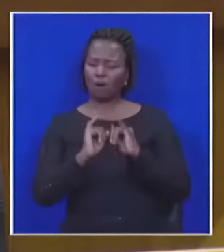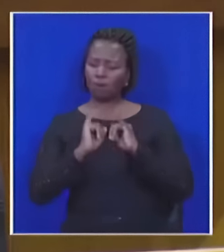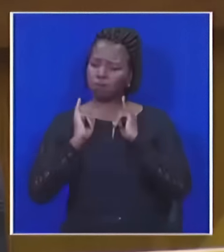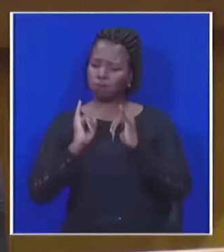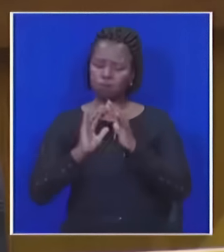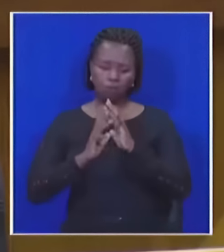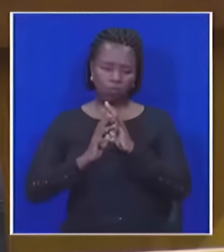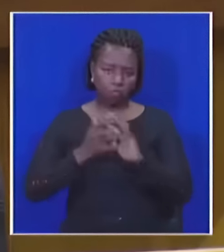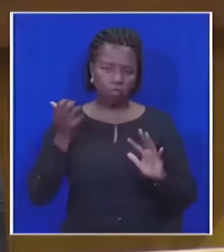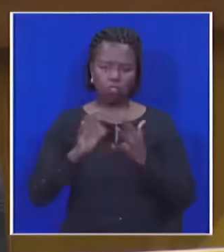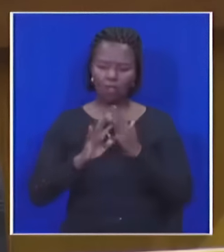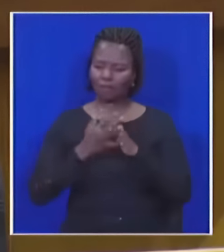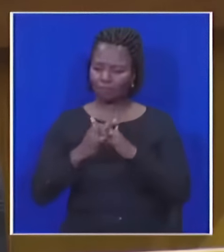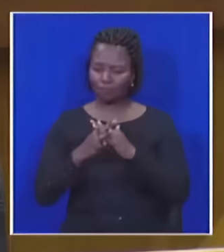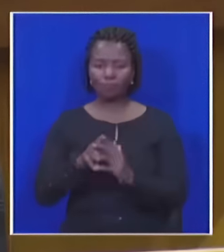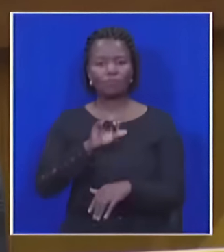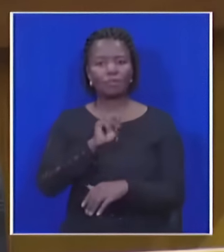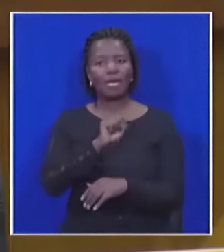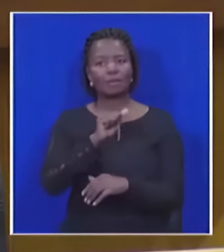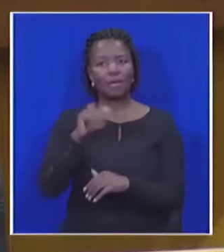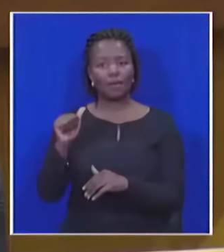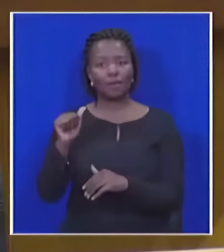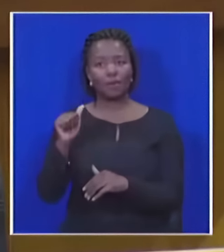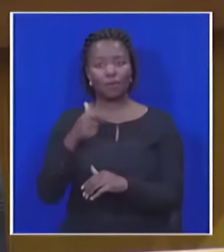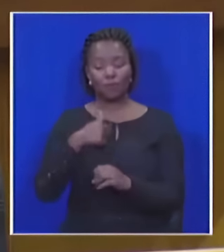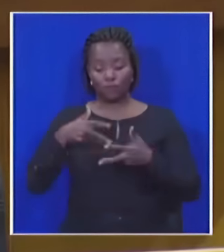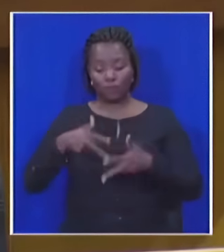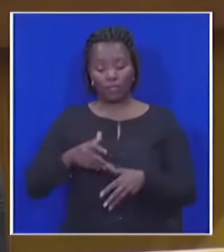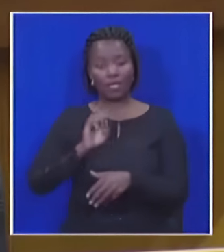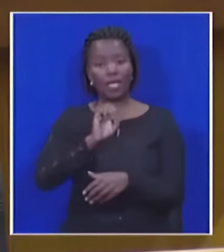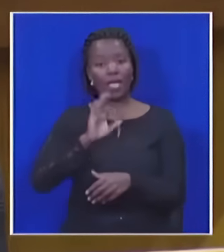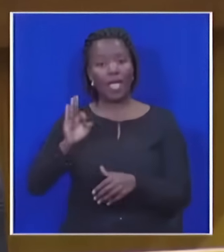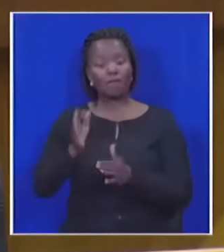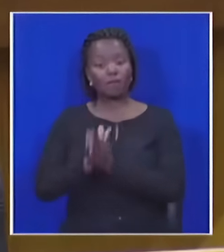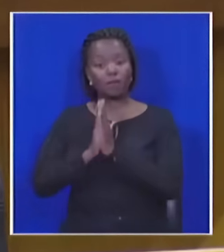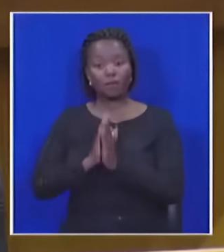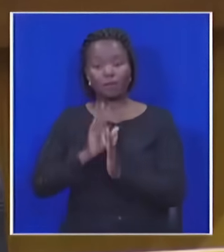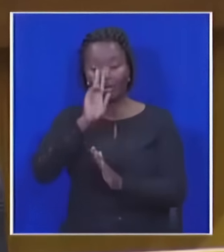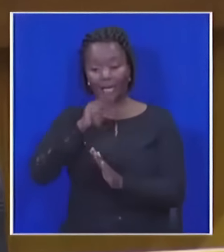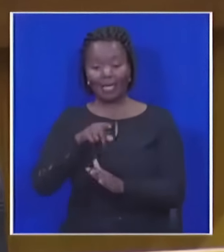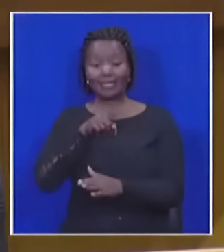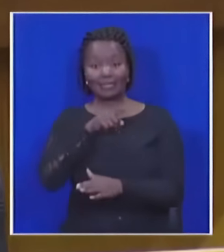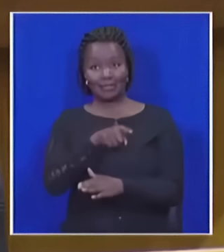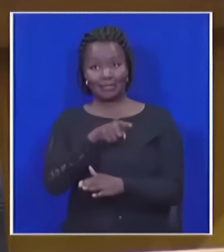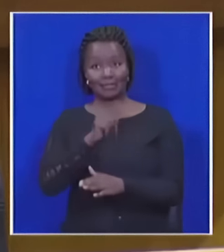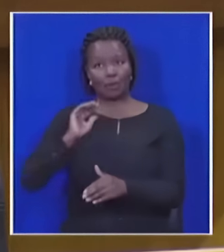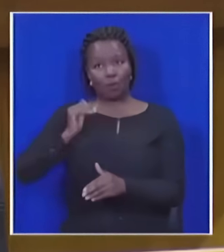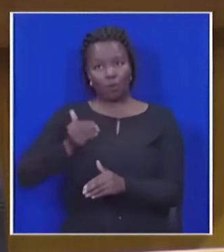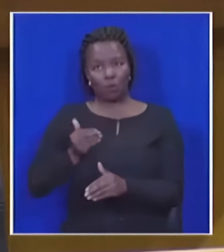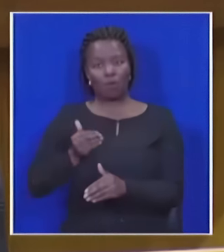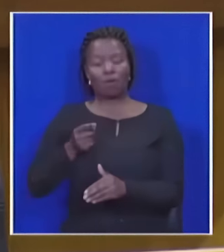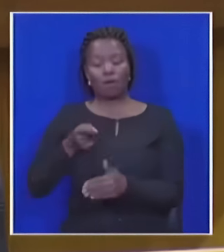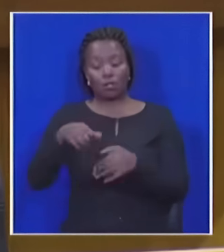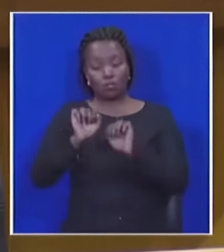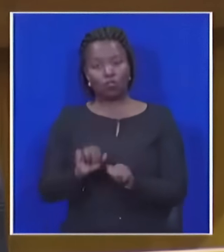and destruction to the SAA. We stand here as the EFF to demand that the reappointment of Dudu Myeni Zuma as a chairperson